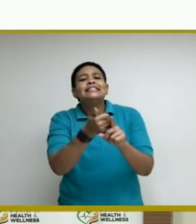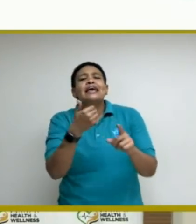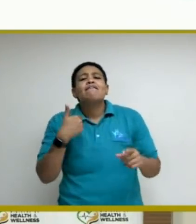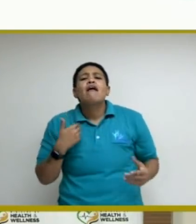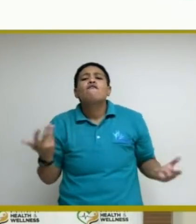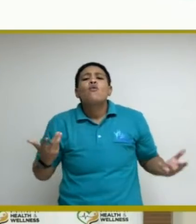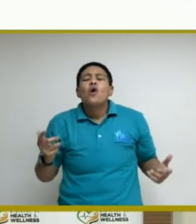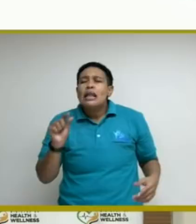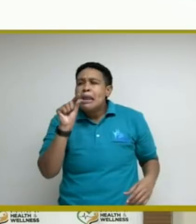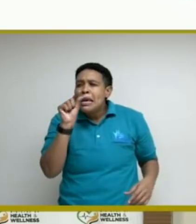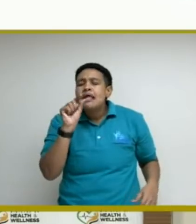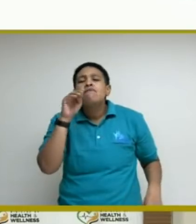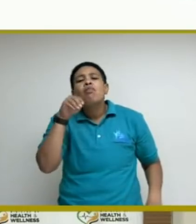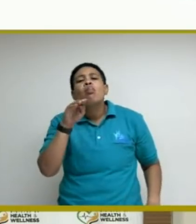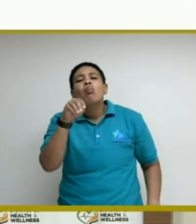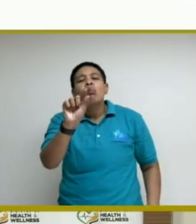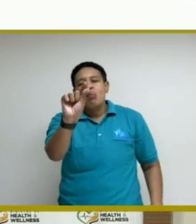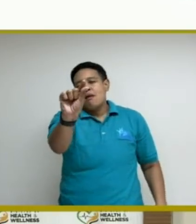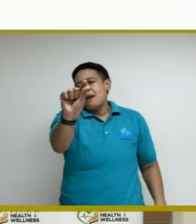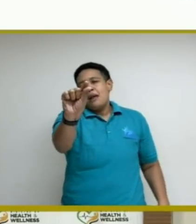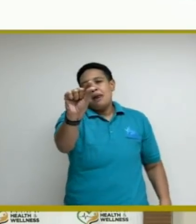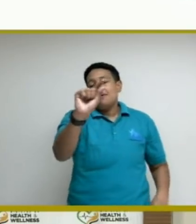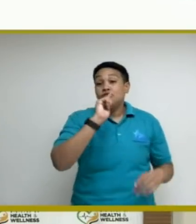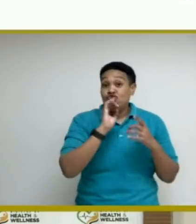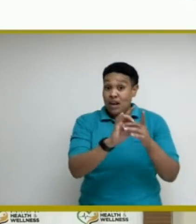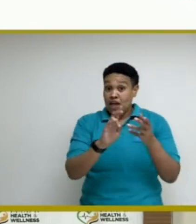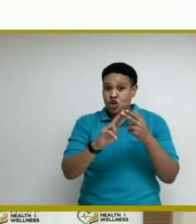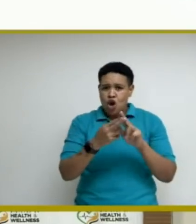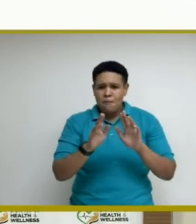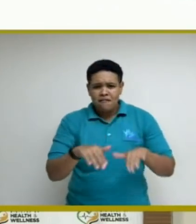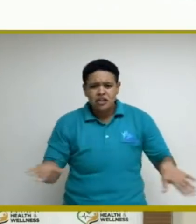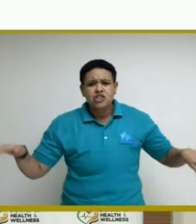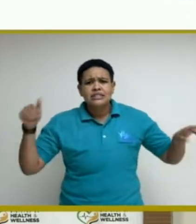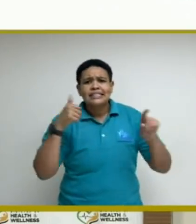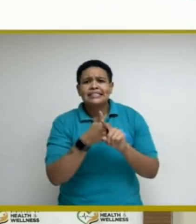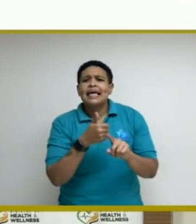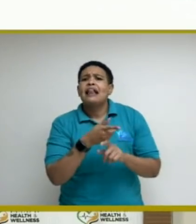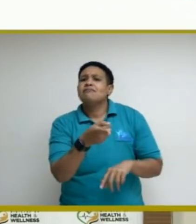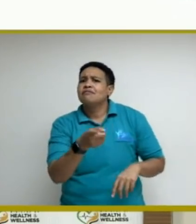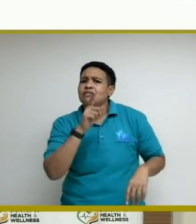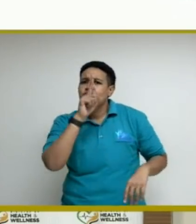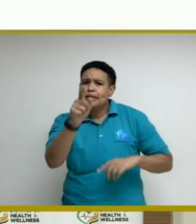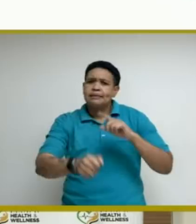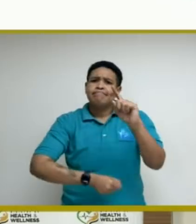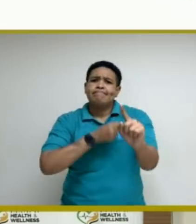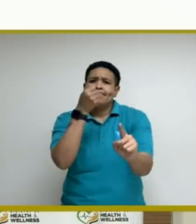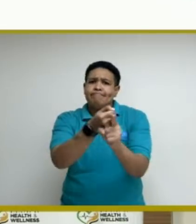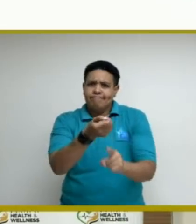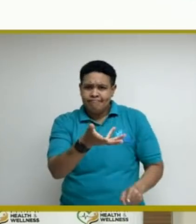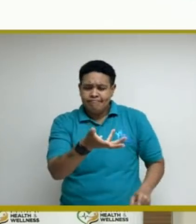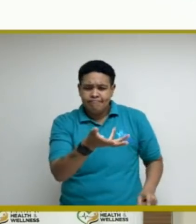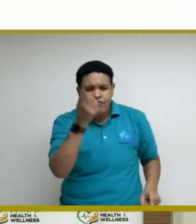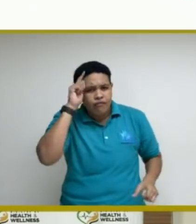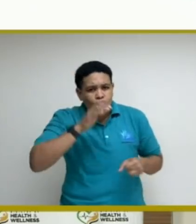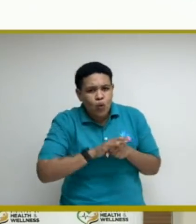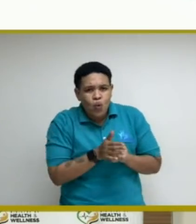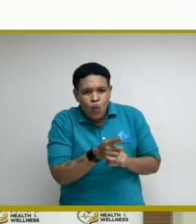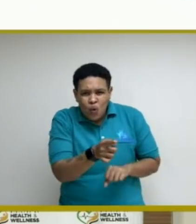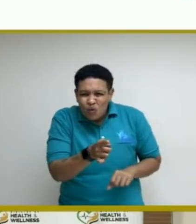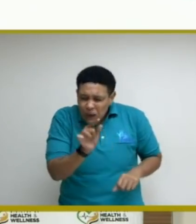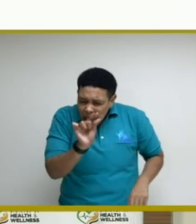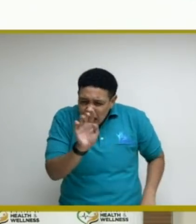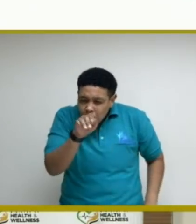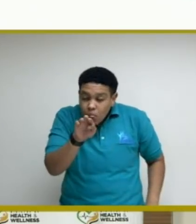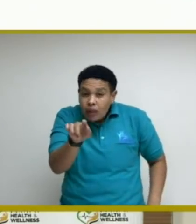been little fluctuation in terms of the number of children proportionately that are affected for COVID. A